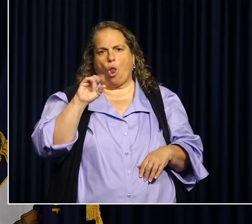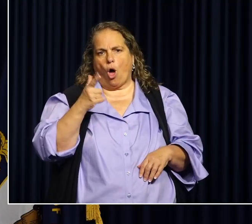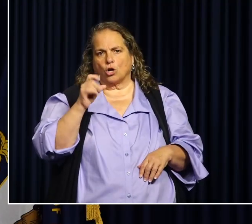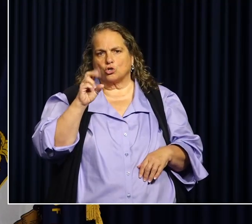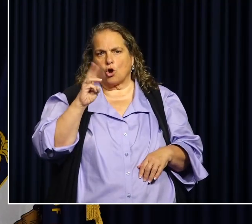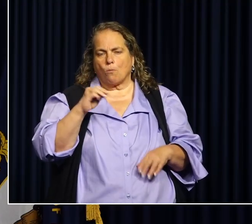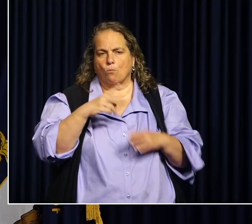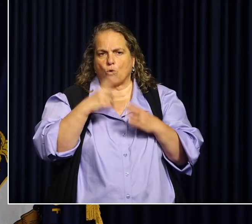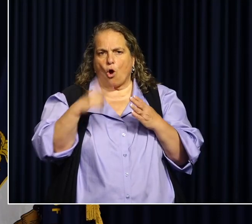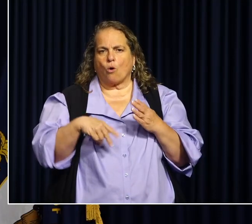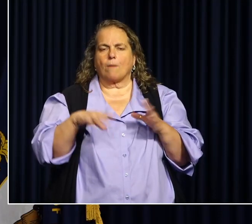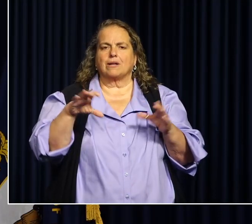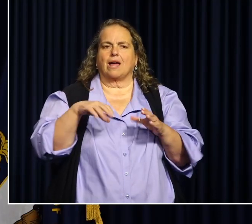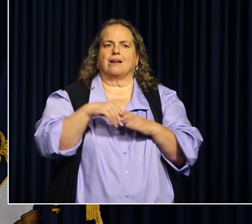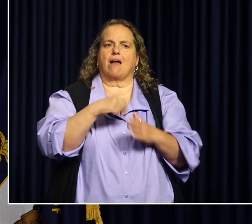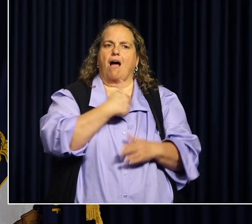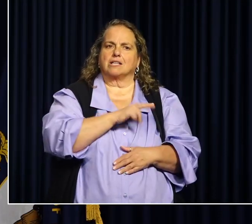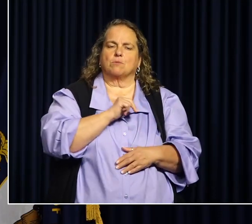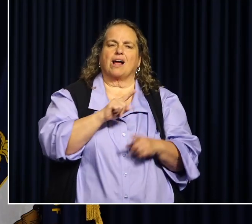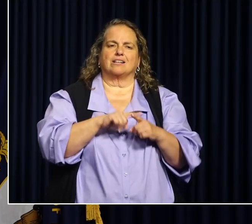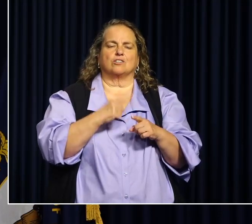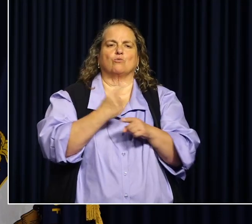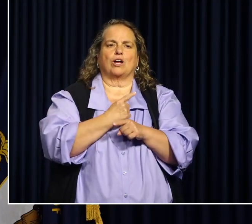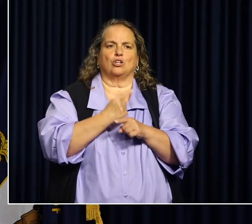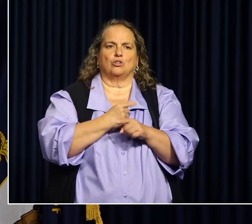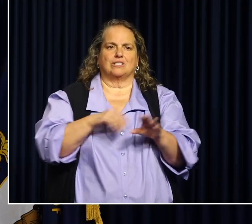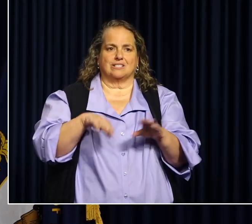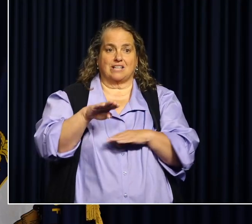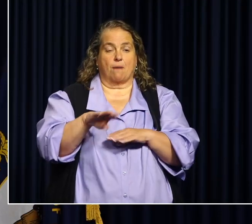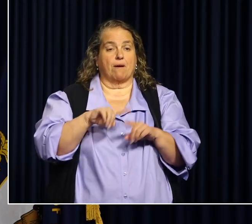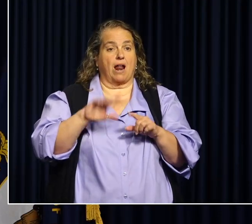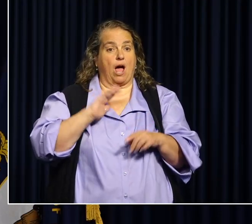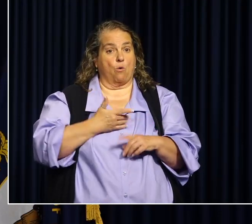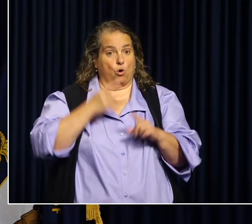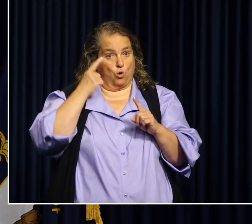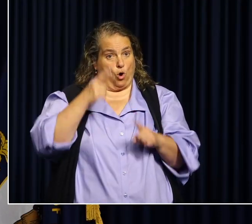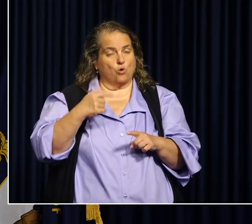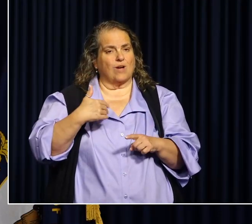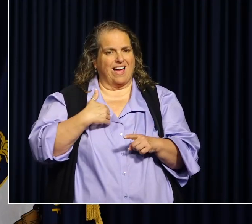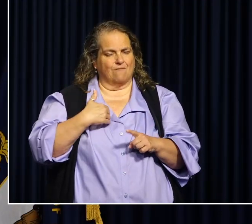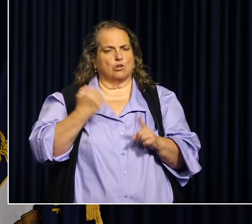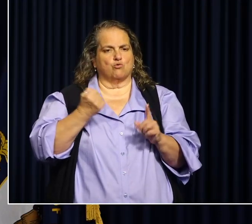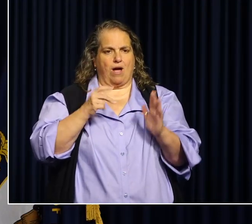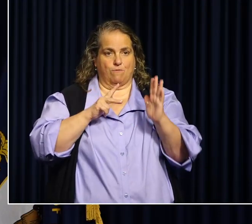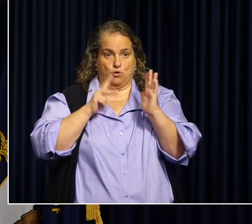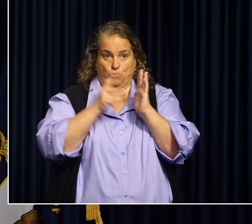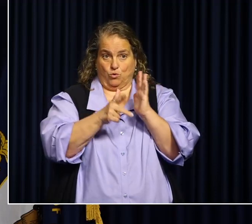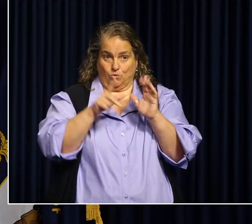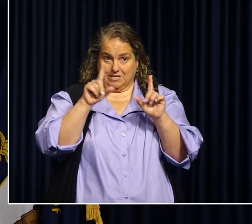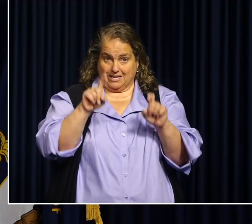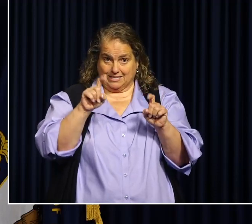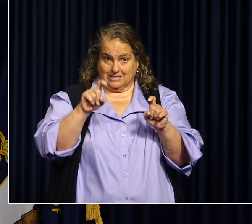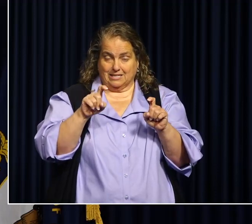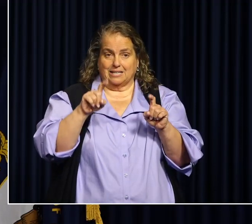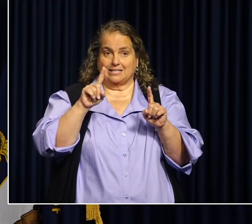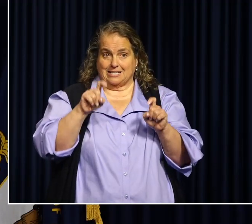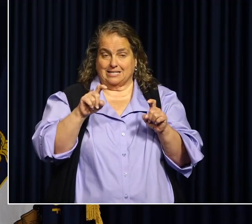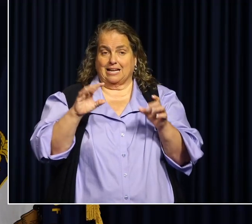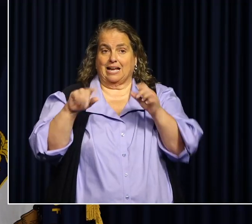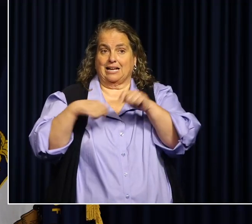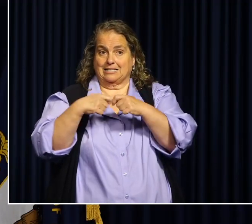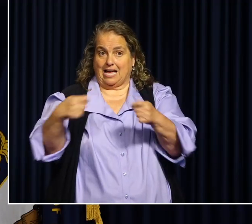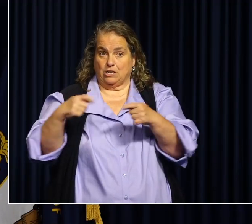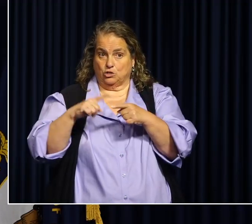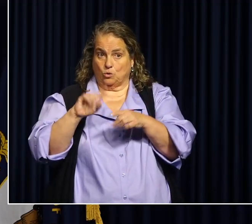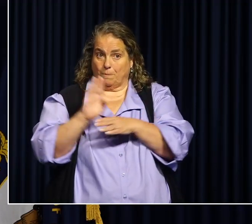a more regular step. But our goal is to have drive-through testing, testing connected to